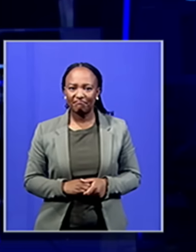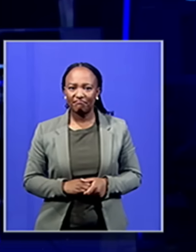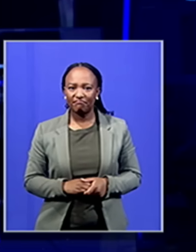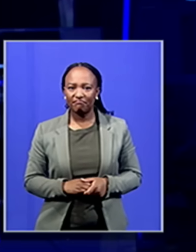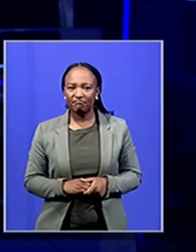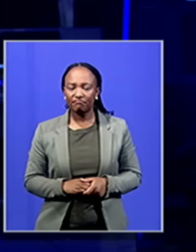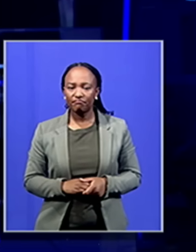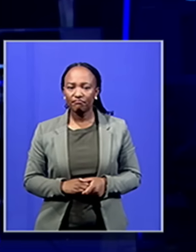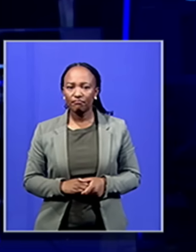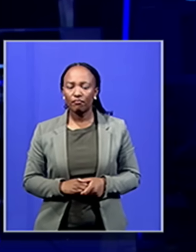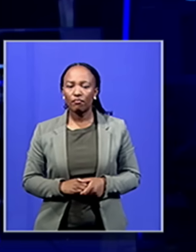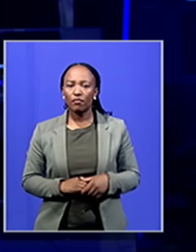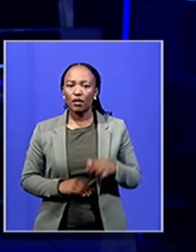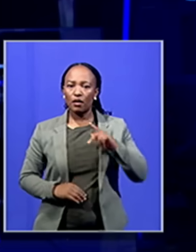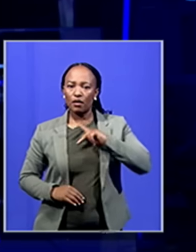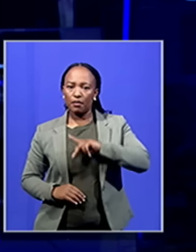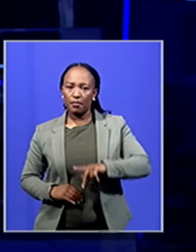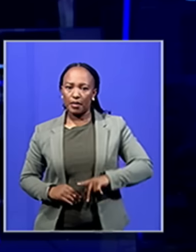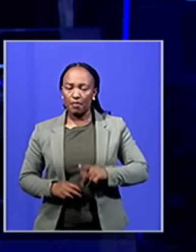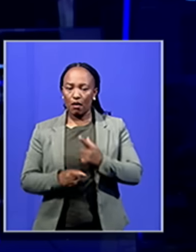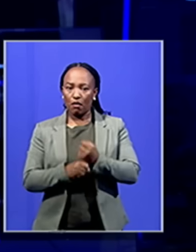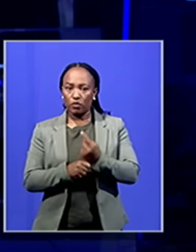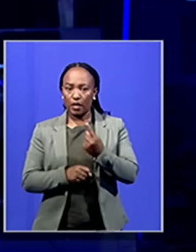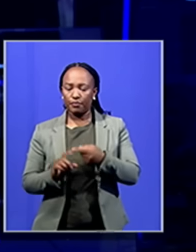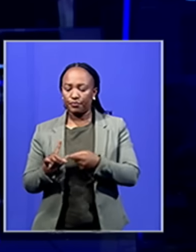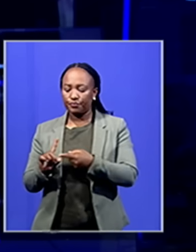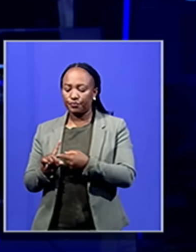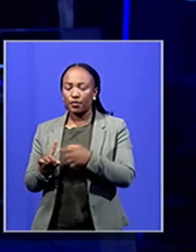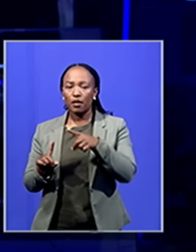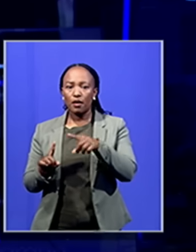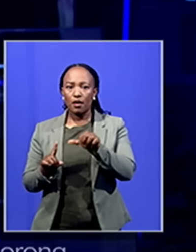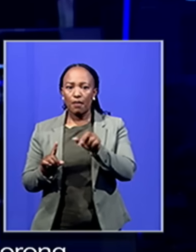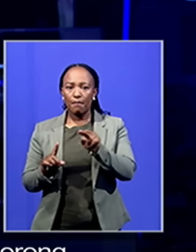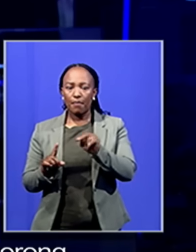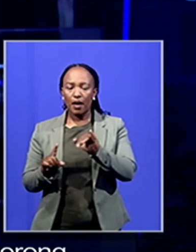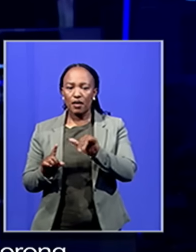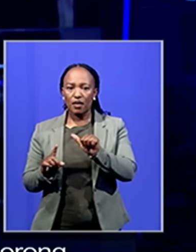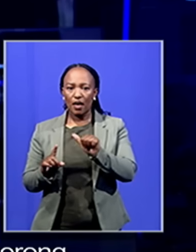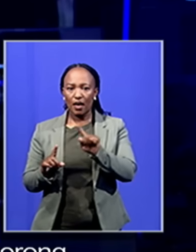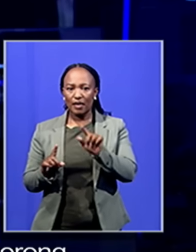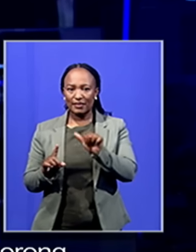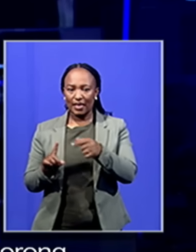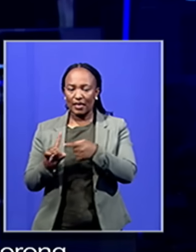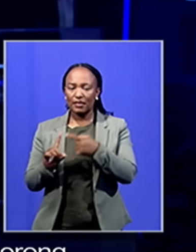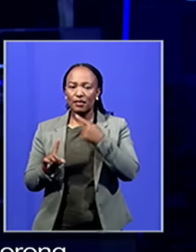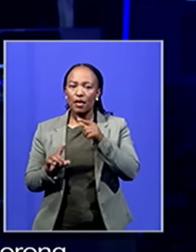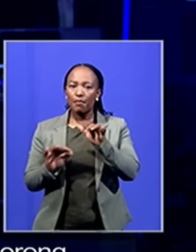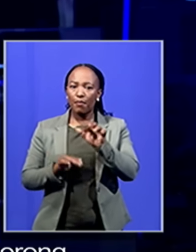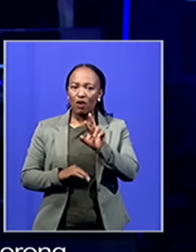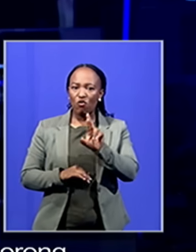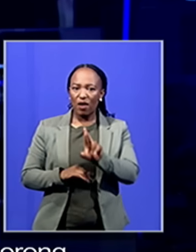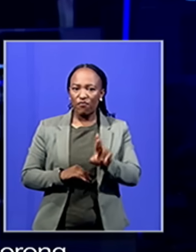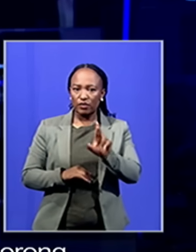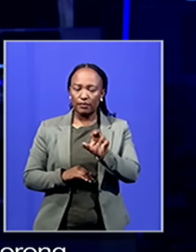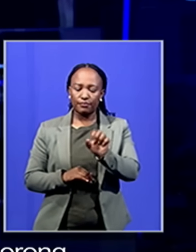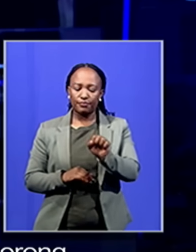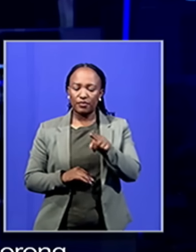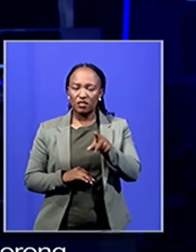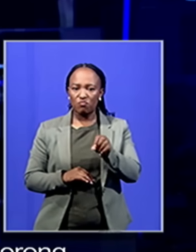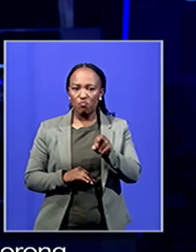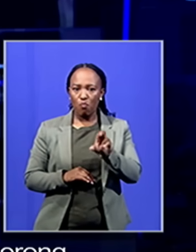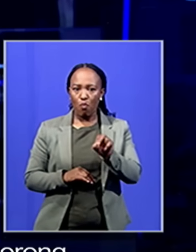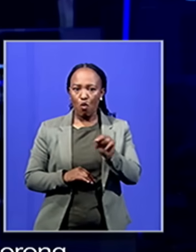Tonakgolo Gauteng Panyaza Lesufi hlalositse hore province e tla etsa ka hohle ho lwantsha pharela eo baahi ba Sporong Randfontein batho ba neng le